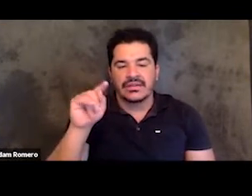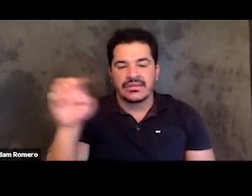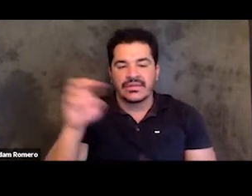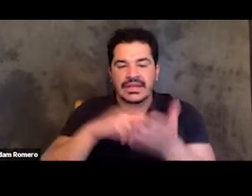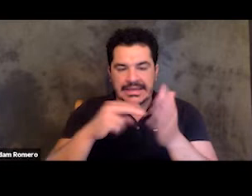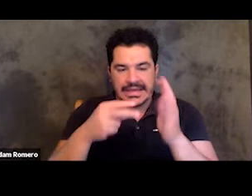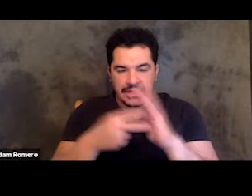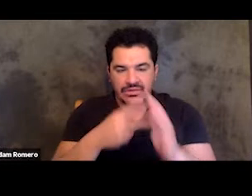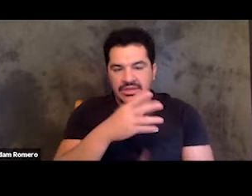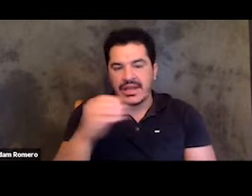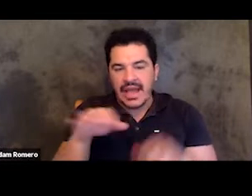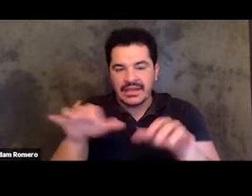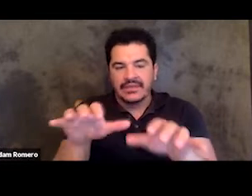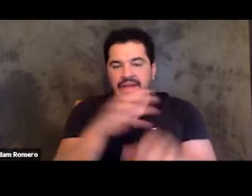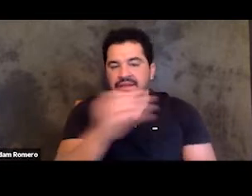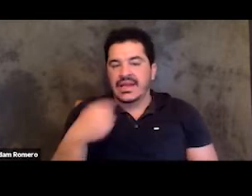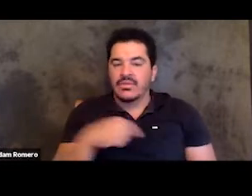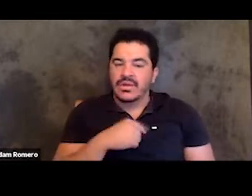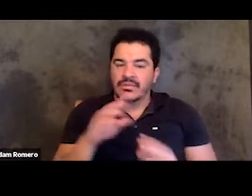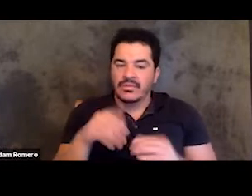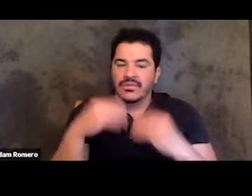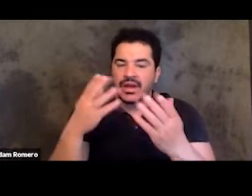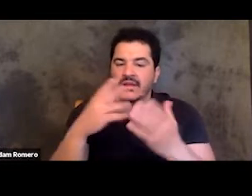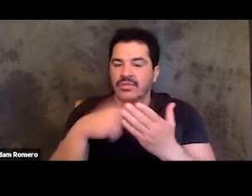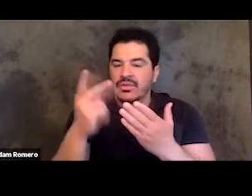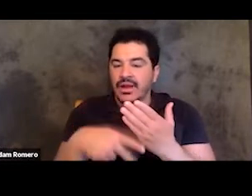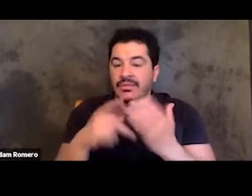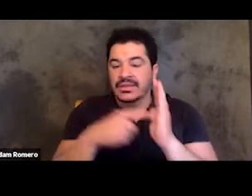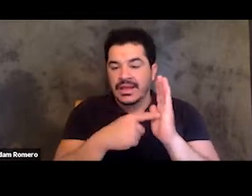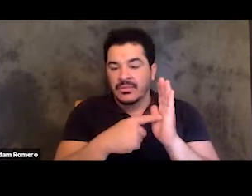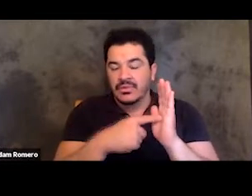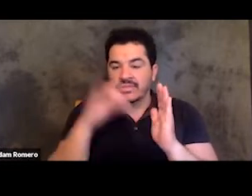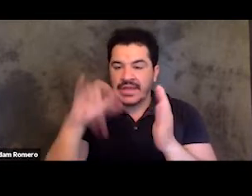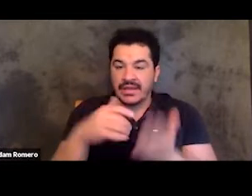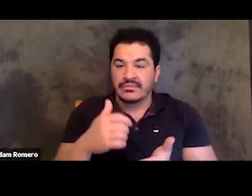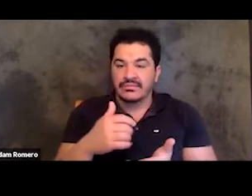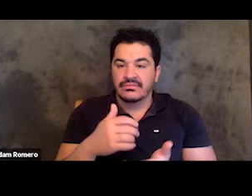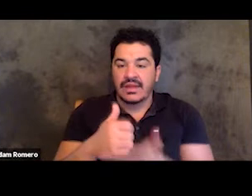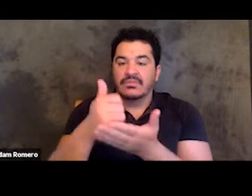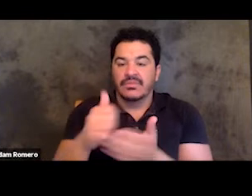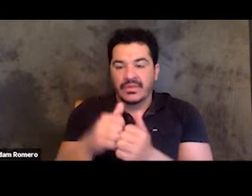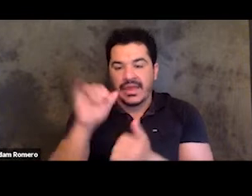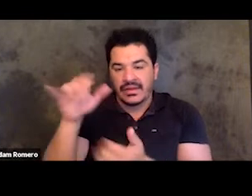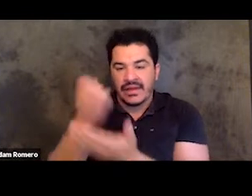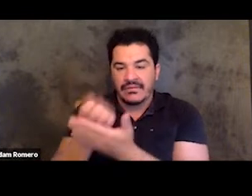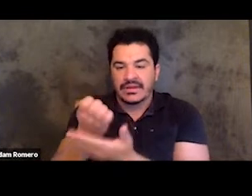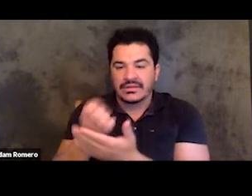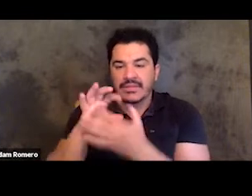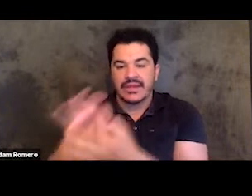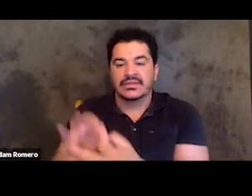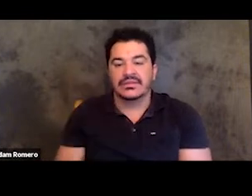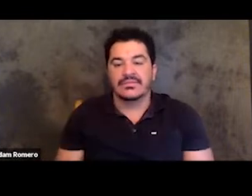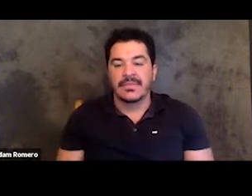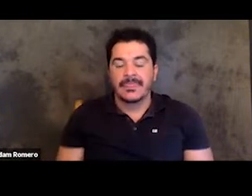program examples that contribute towards the evidence base. The information, when there is